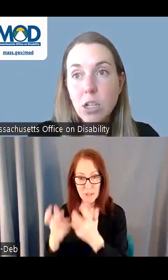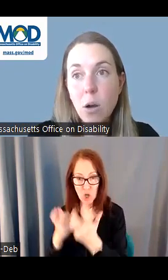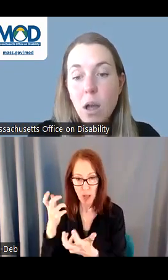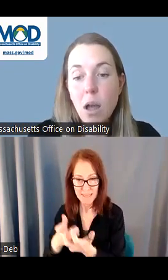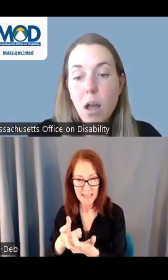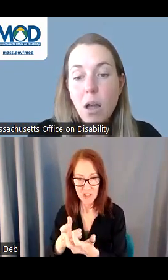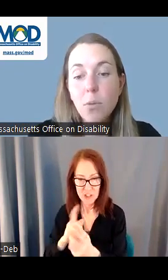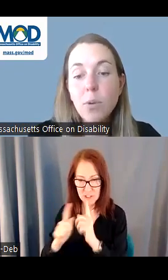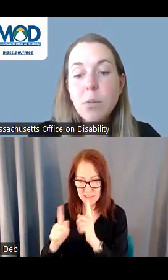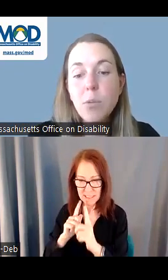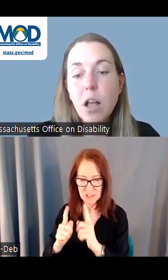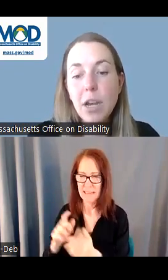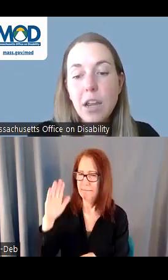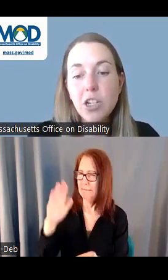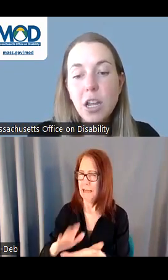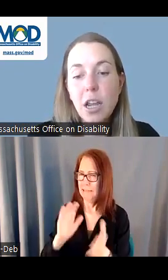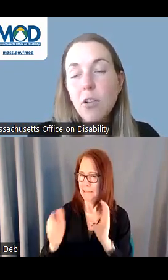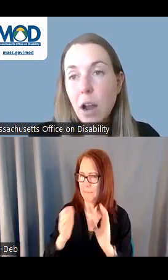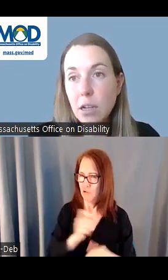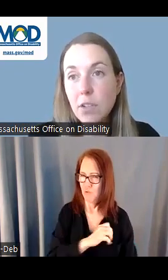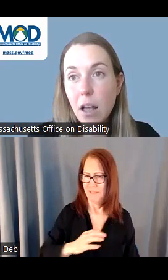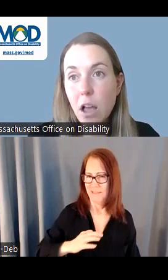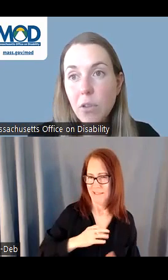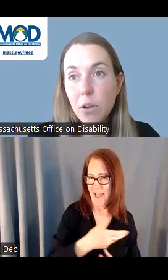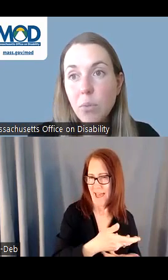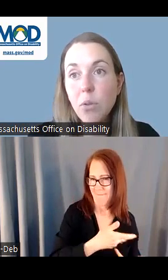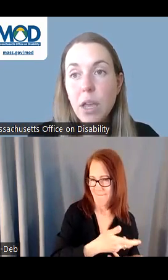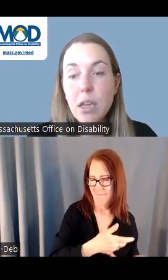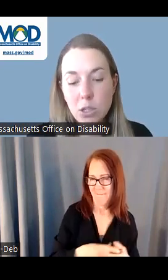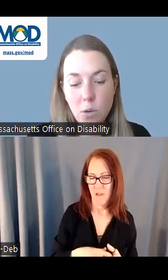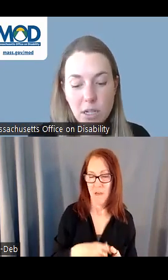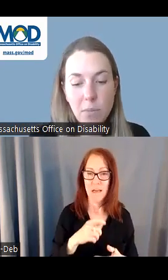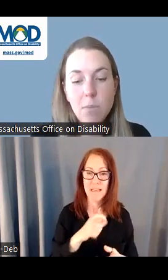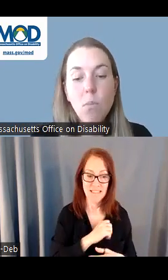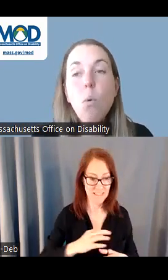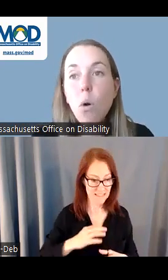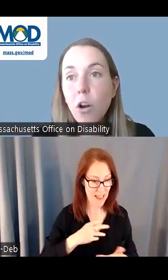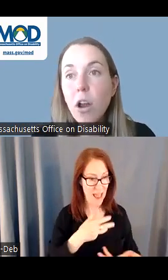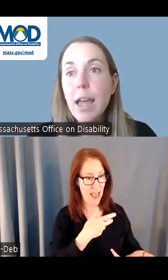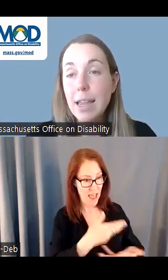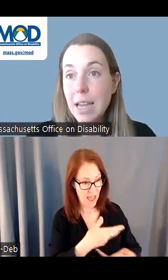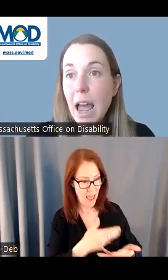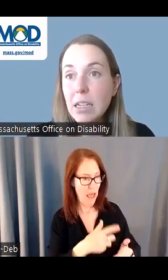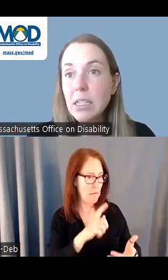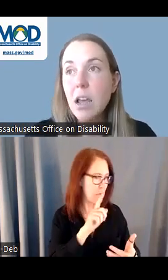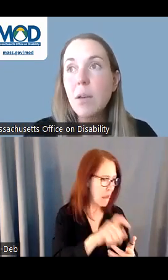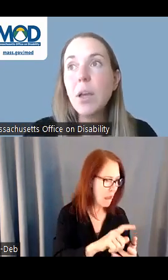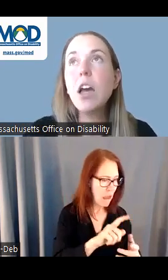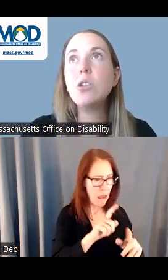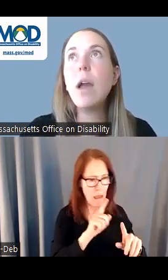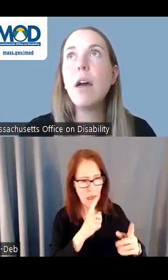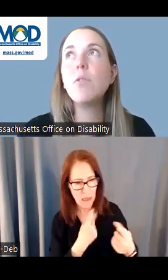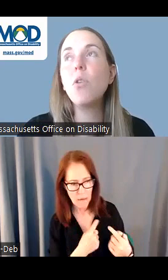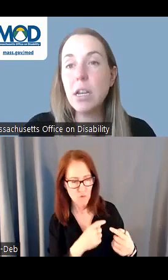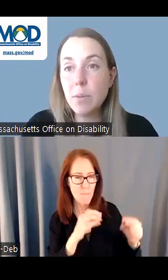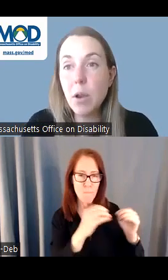context. So the reasonable accommodation interactive dialogue with an employee is going to be more intense because